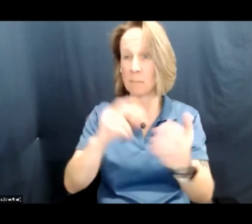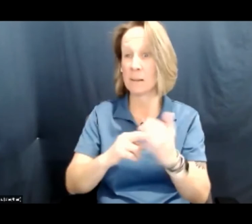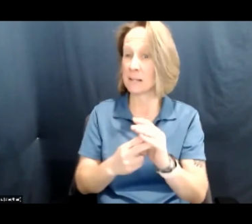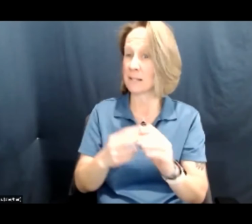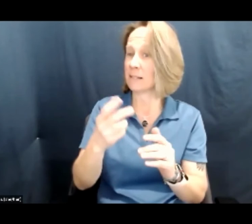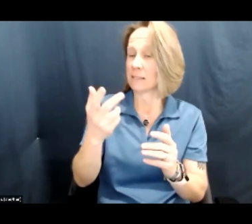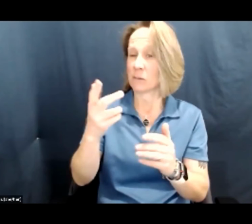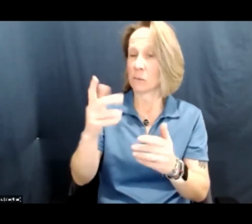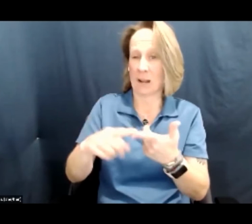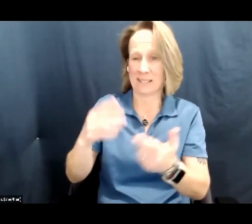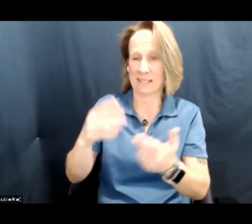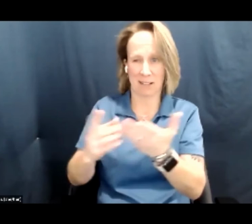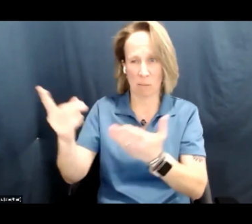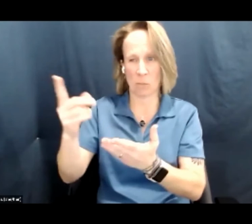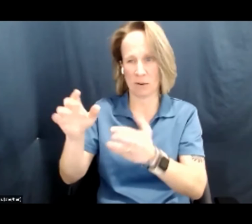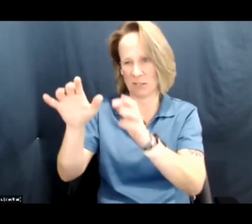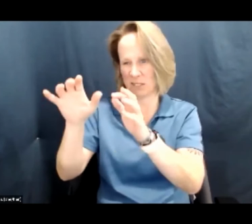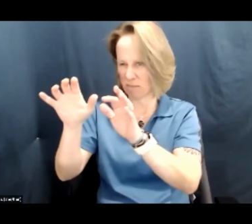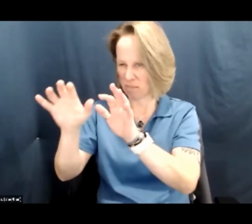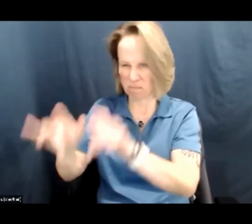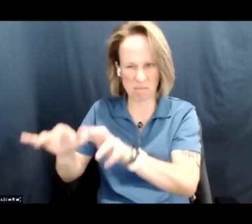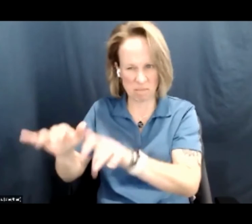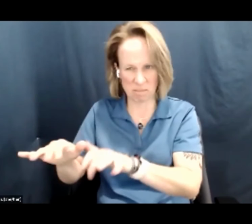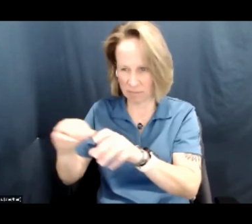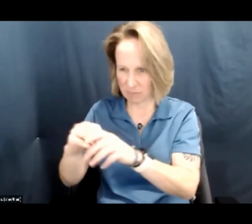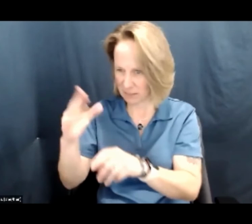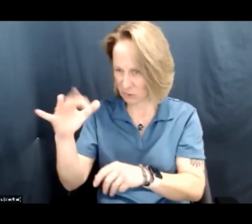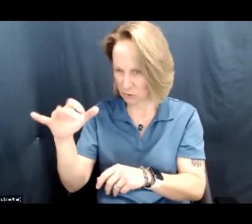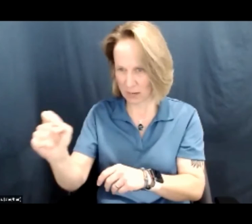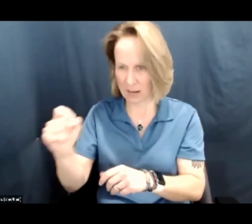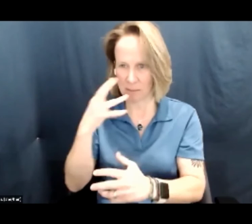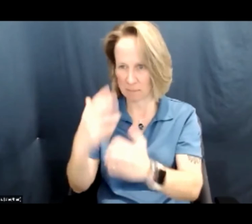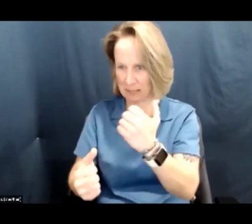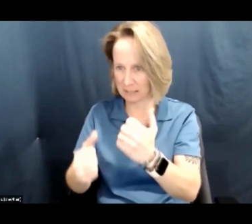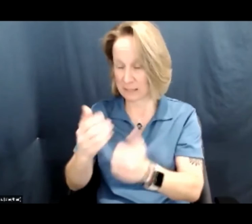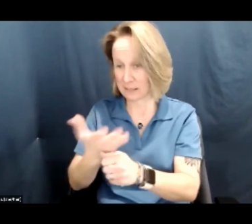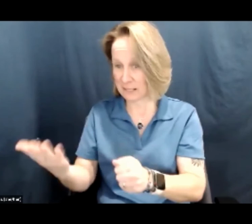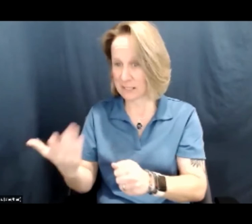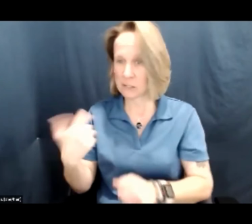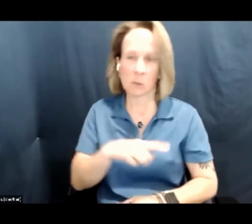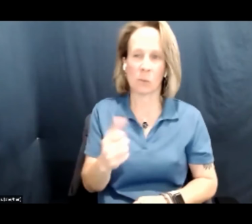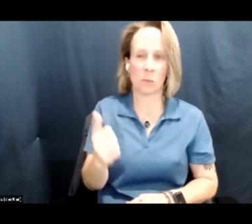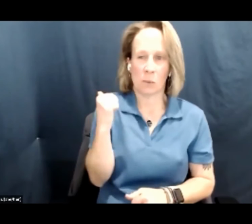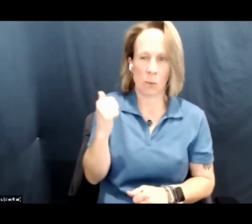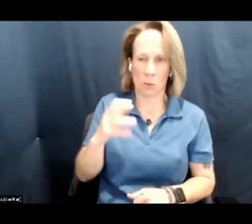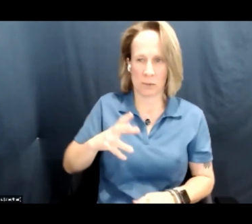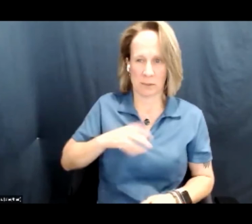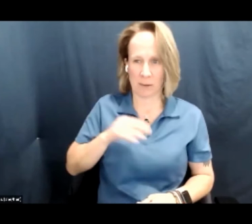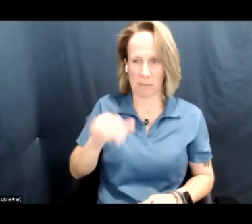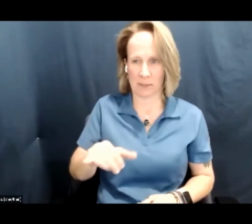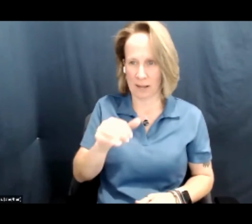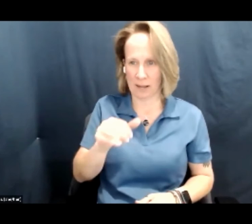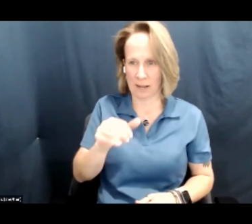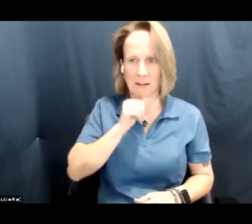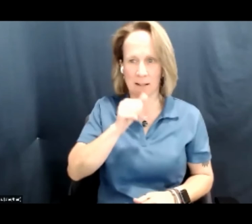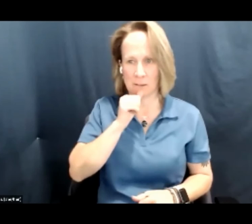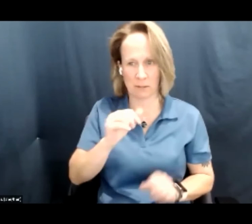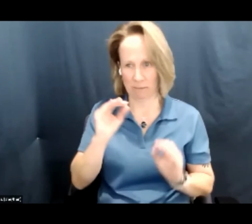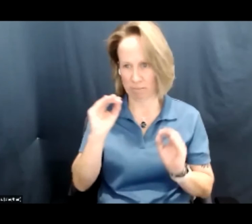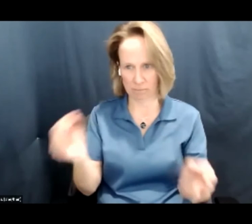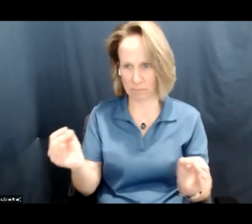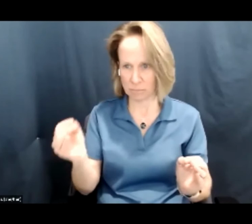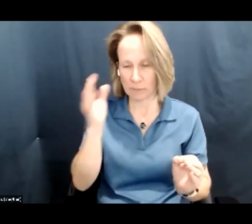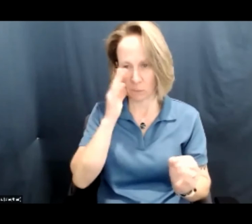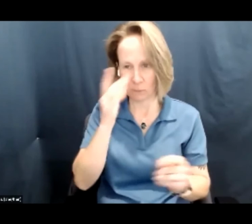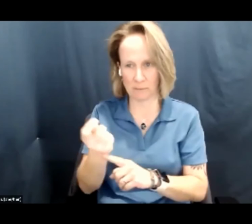that. We won't be tolerating that. And so if that happens, we will be removing folks from the training today. We